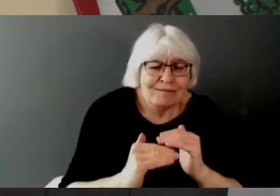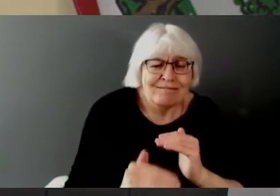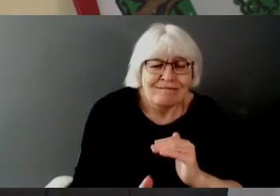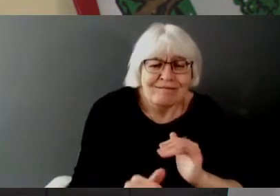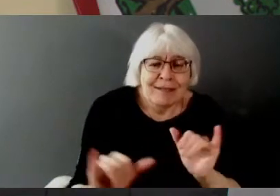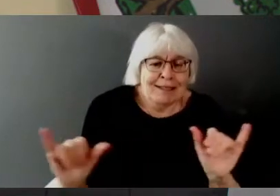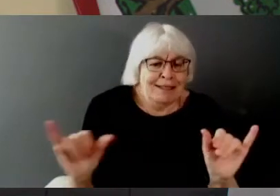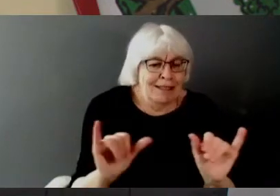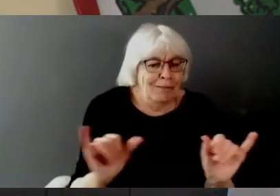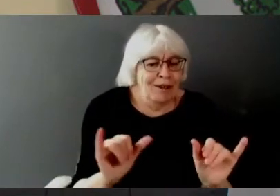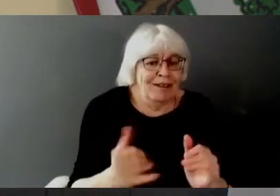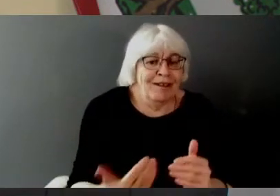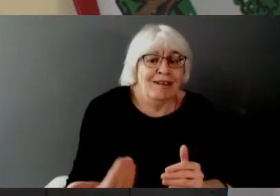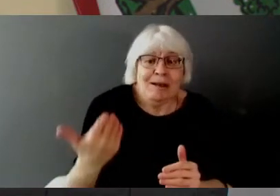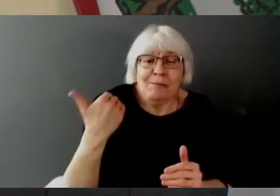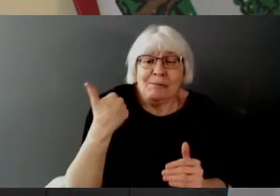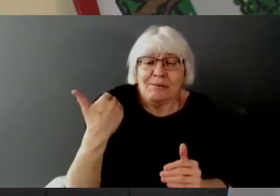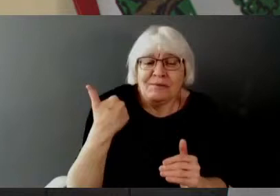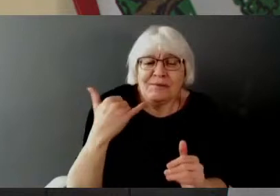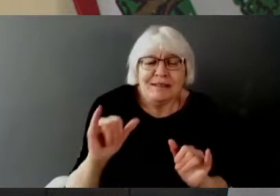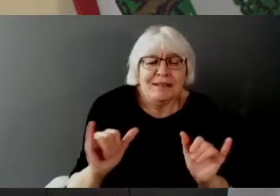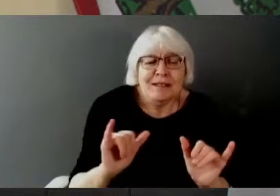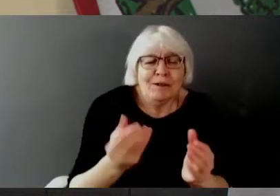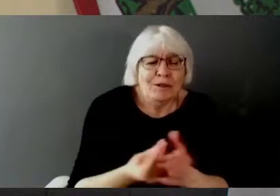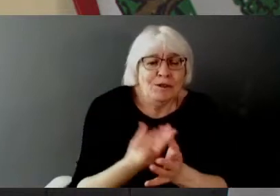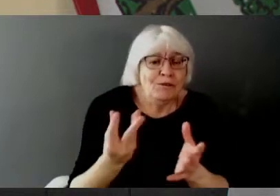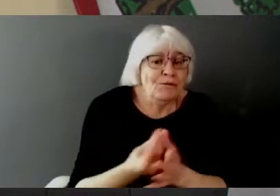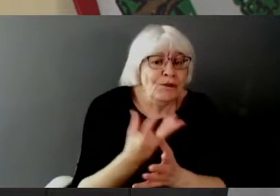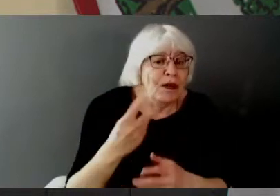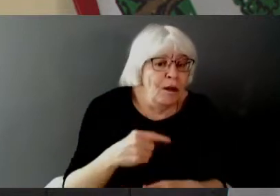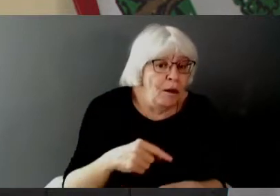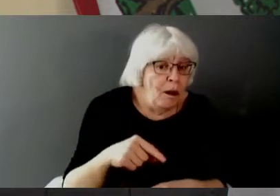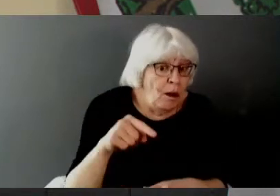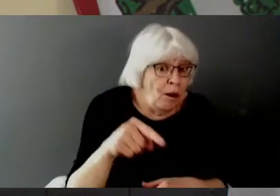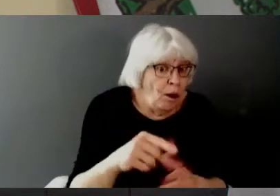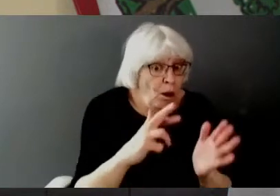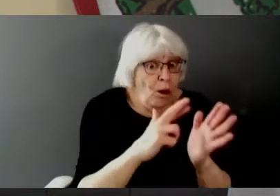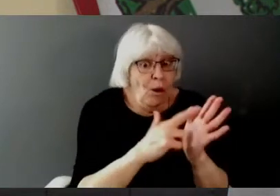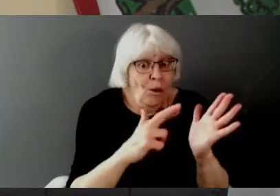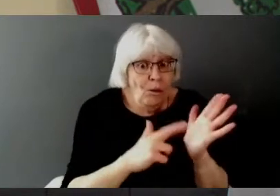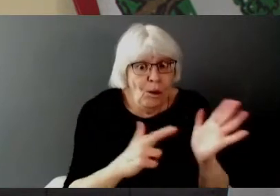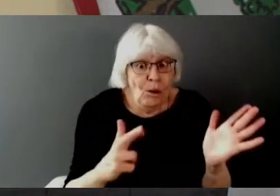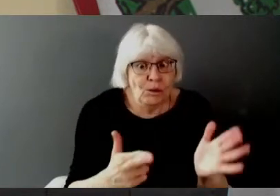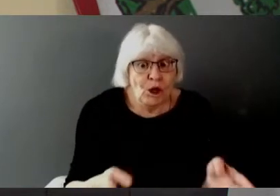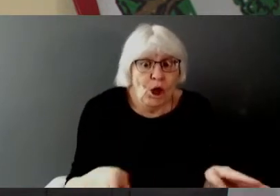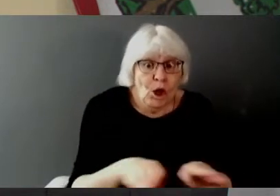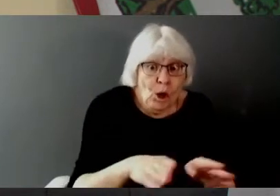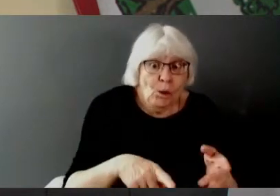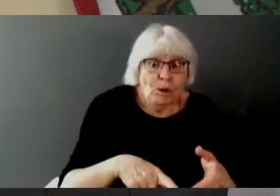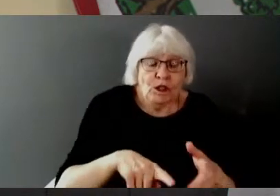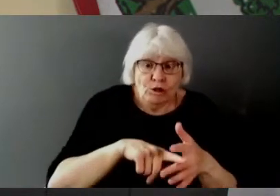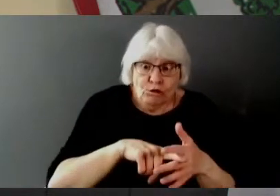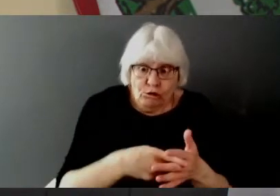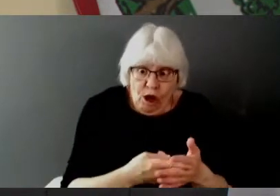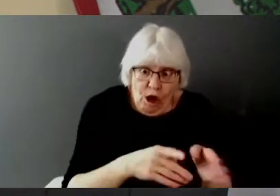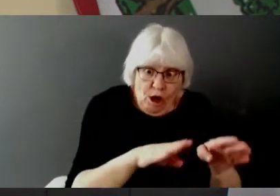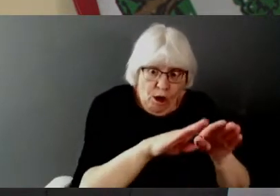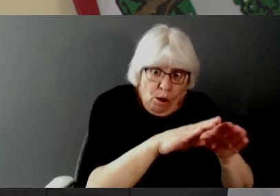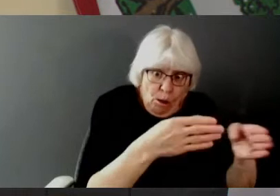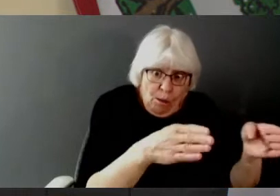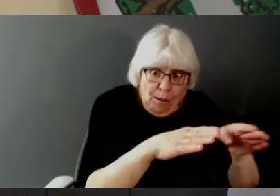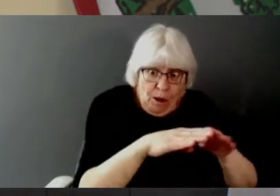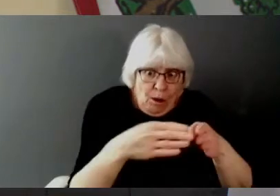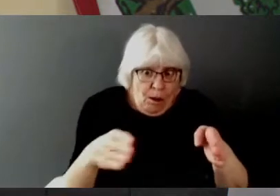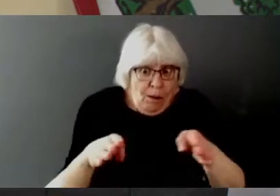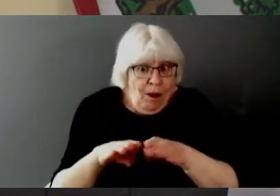and that was that we will see some further easing of regulations and restrictions here on Prince Edward Island first, and then we will look beyond our borders to see